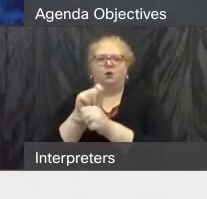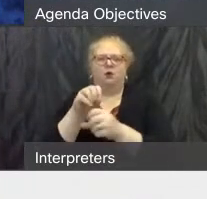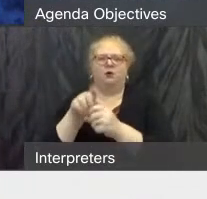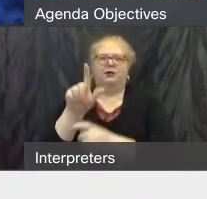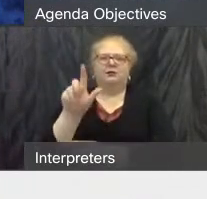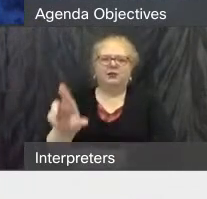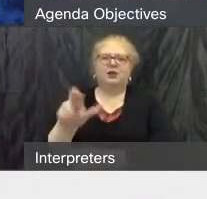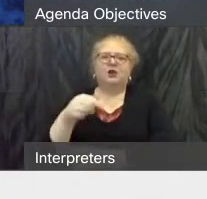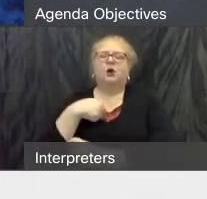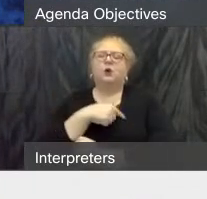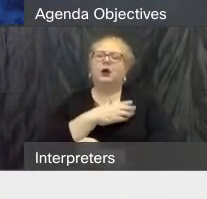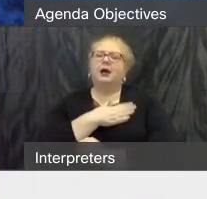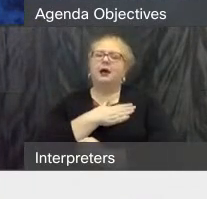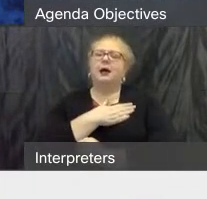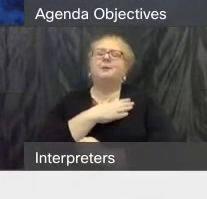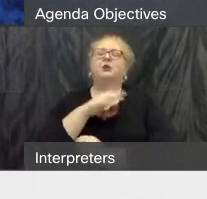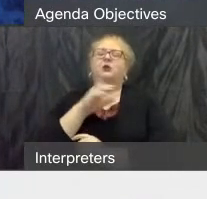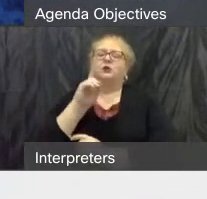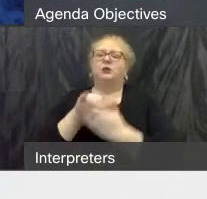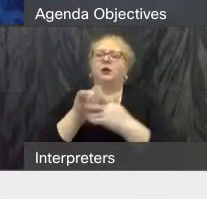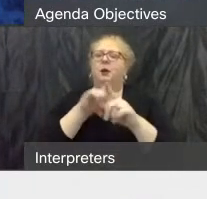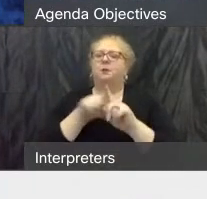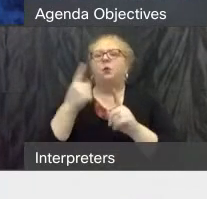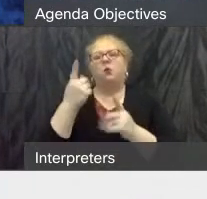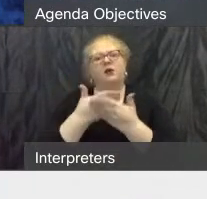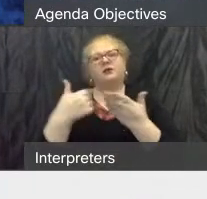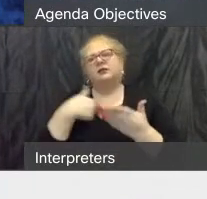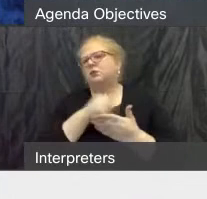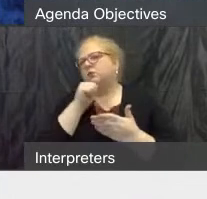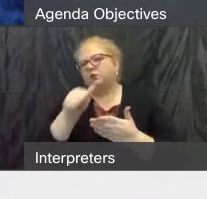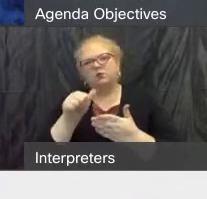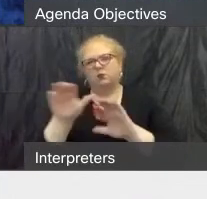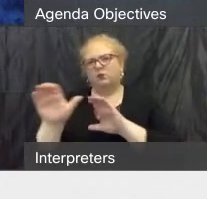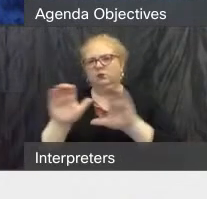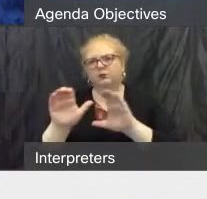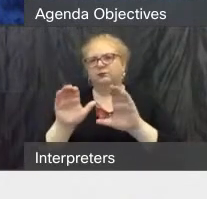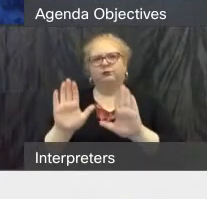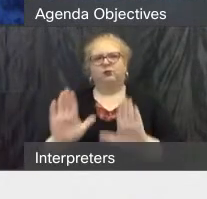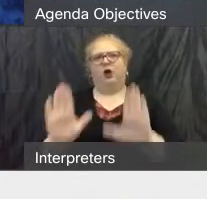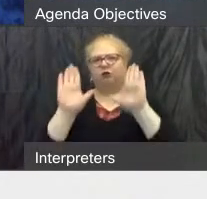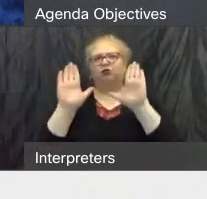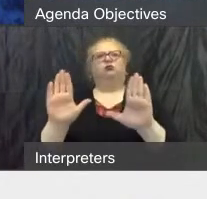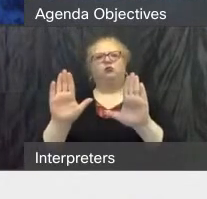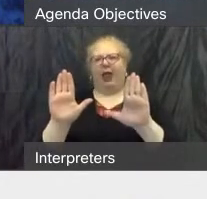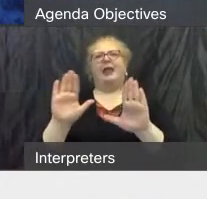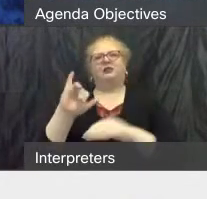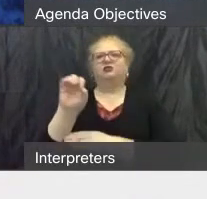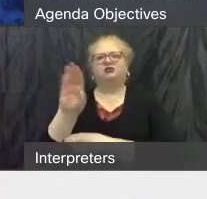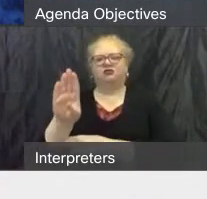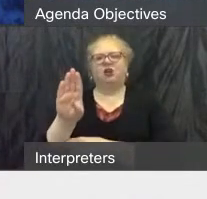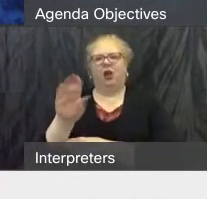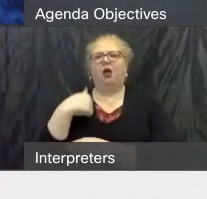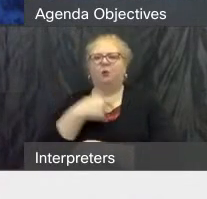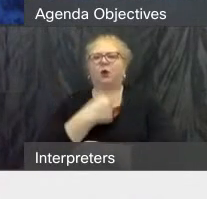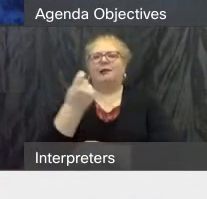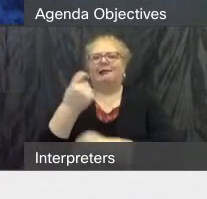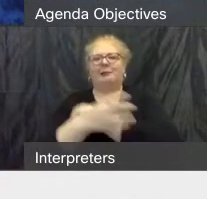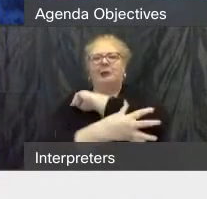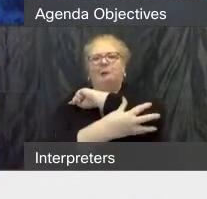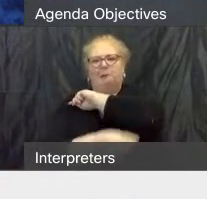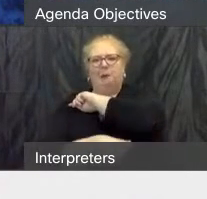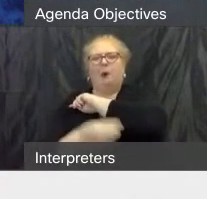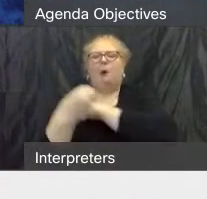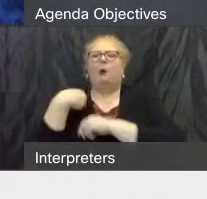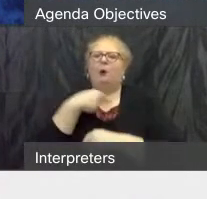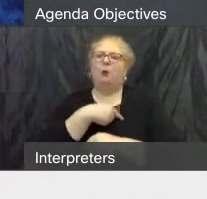job of is making sure that many times we're doing work in those areas,